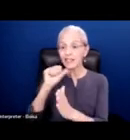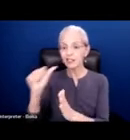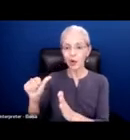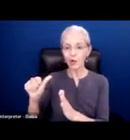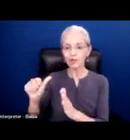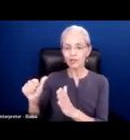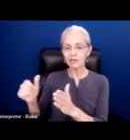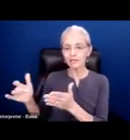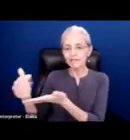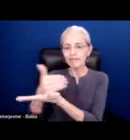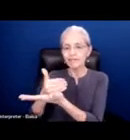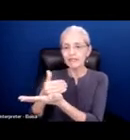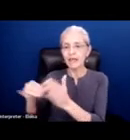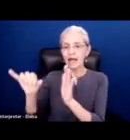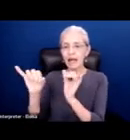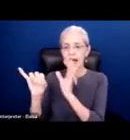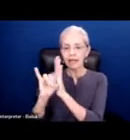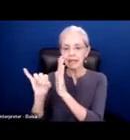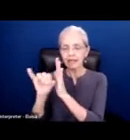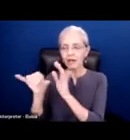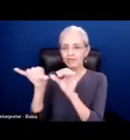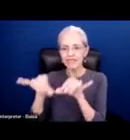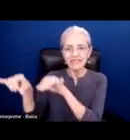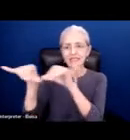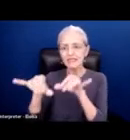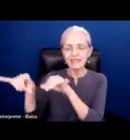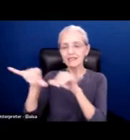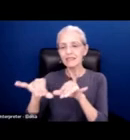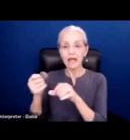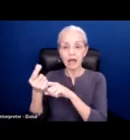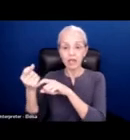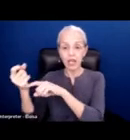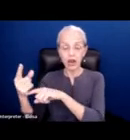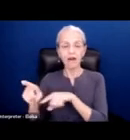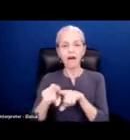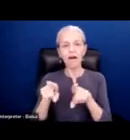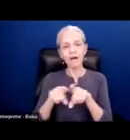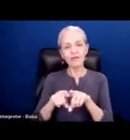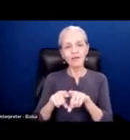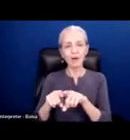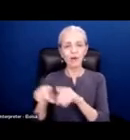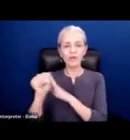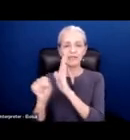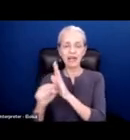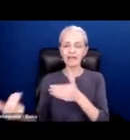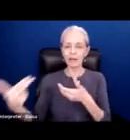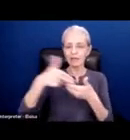identical populations year to year. And also the states that participate in NCIAD vary from year to